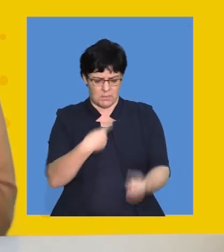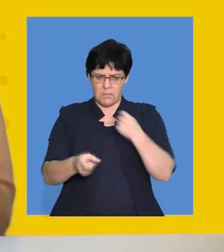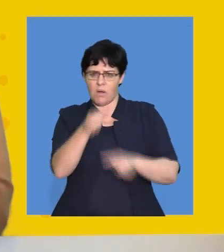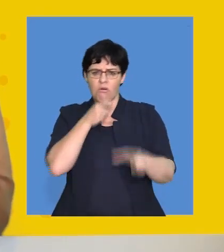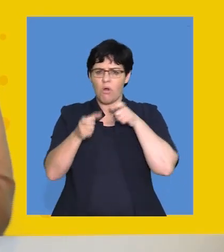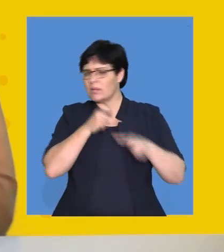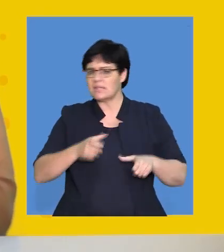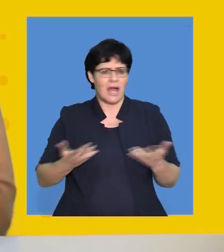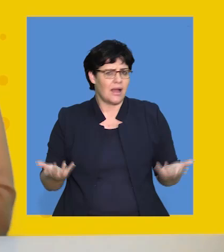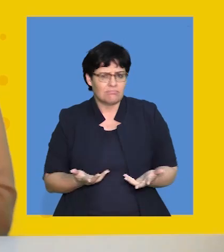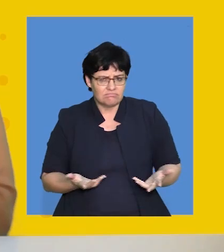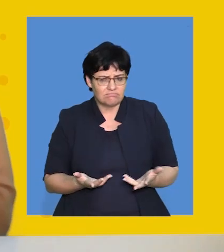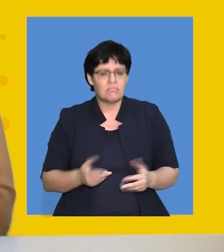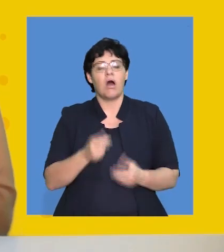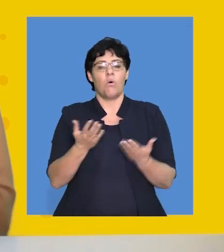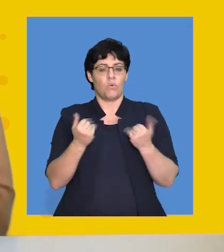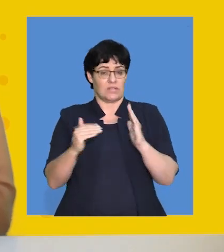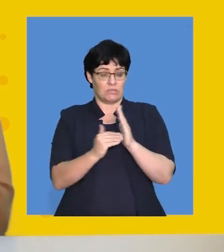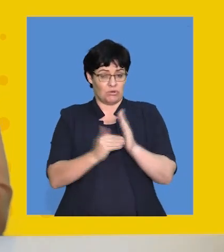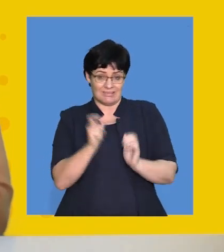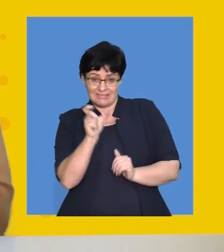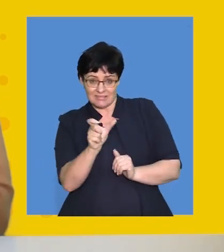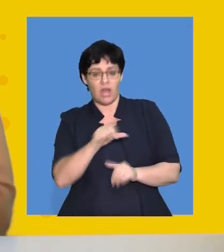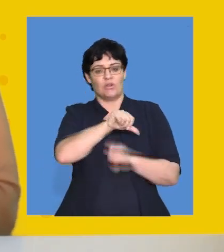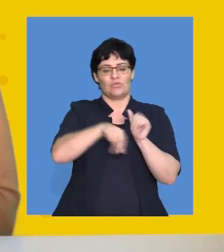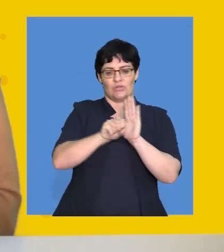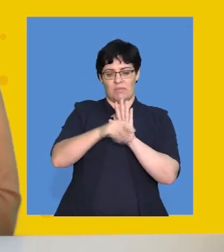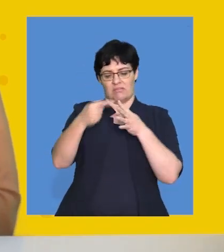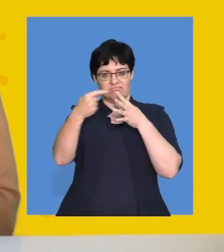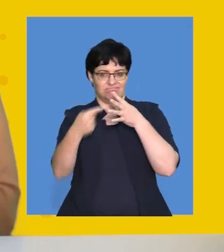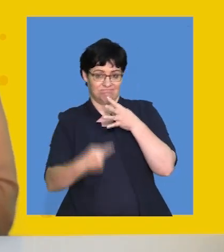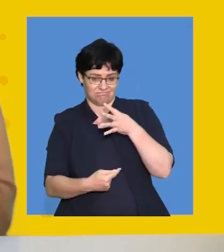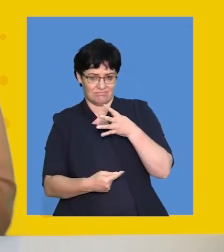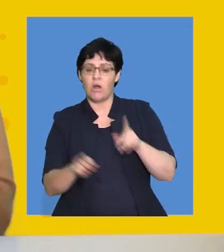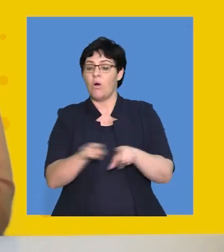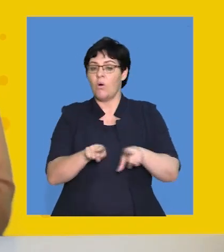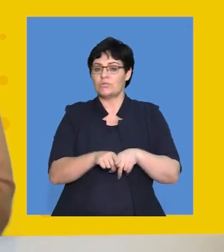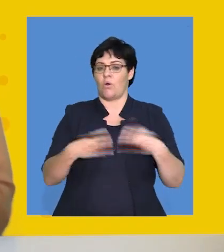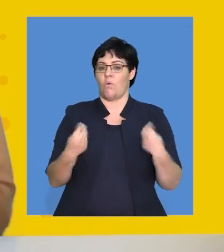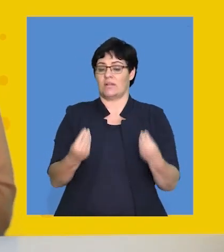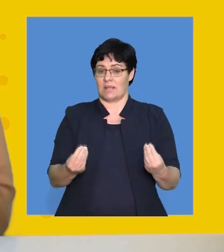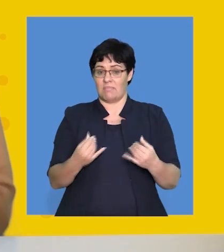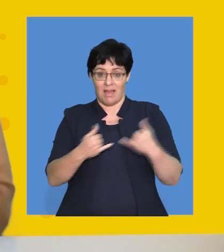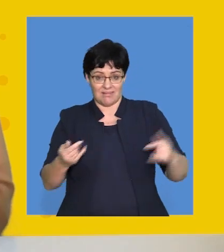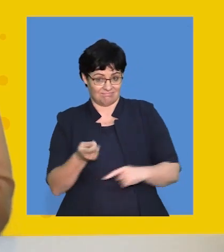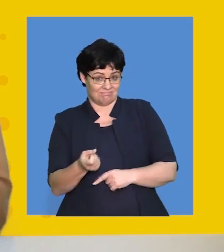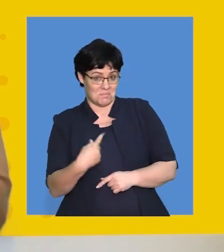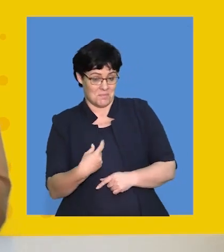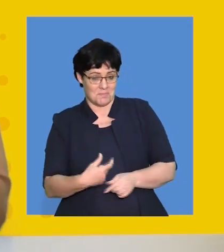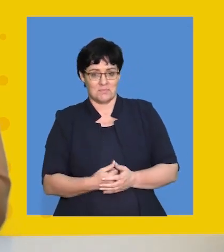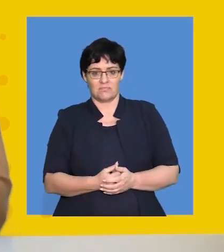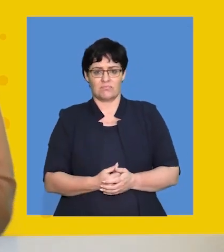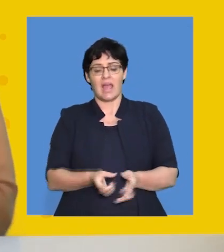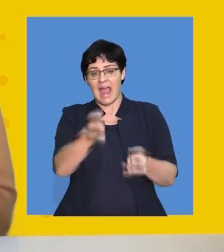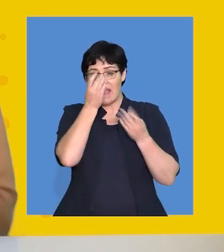to send us your questions and comments is search for Was a Matrix on all our social media platforms, as well as hit us up on our WhatsApp